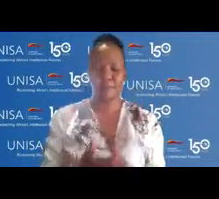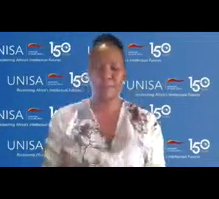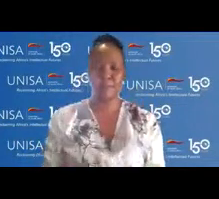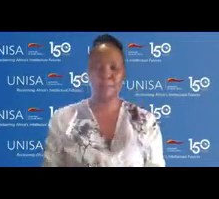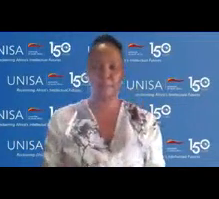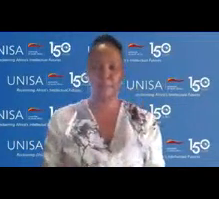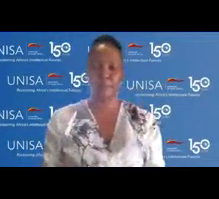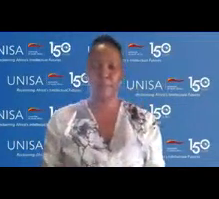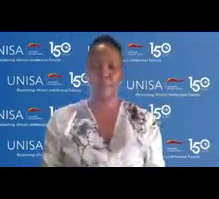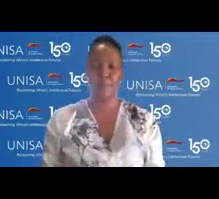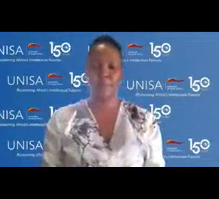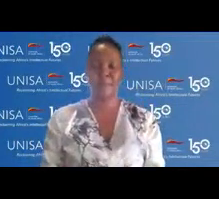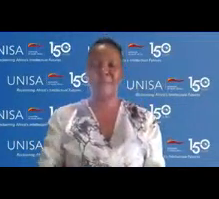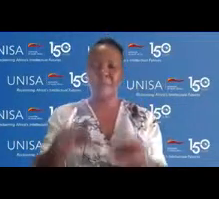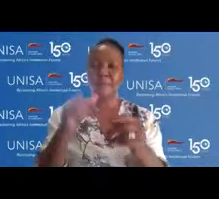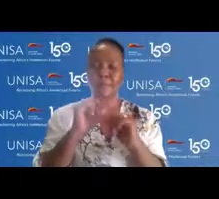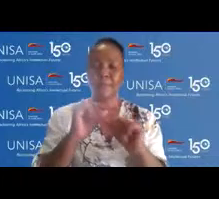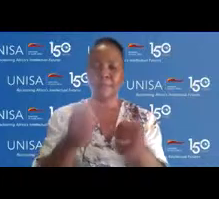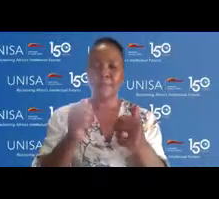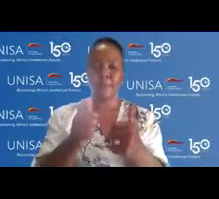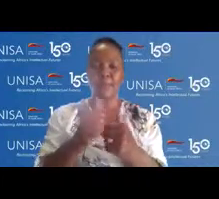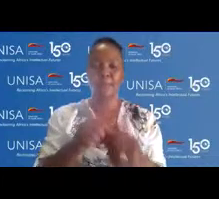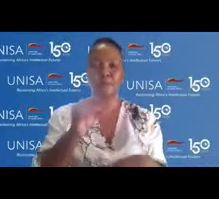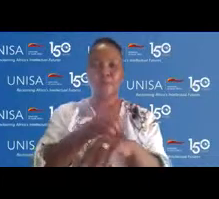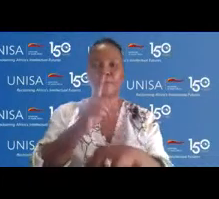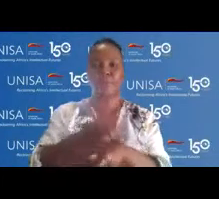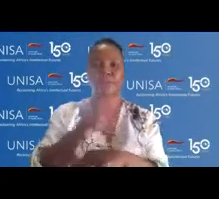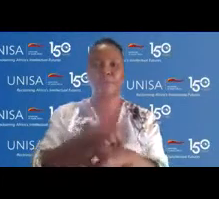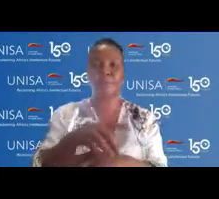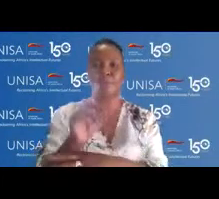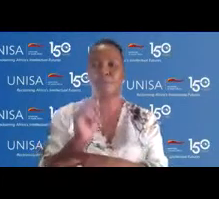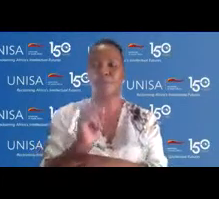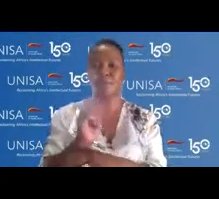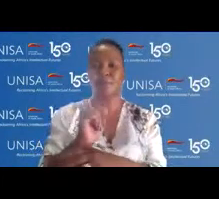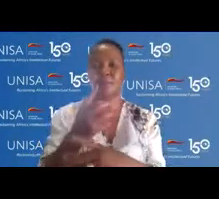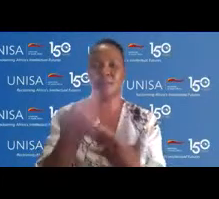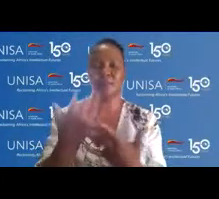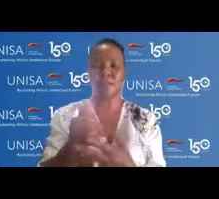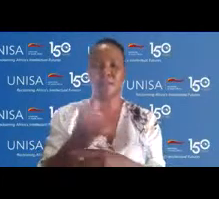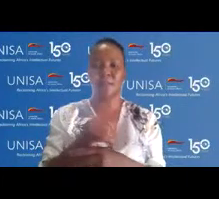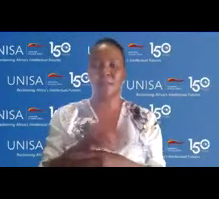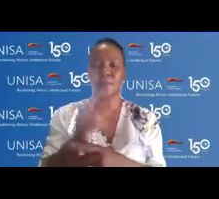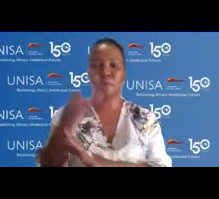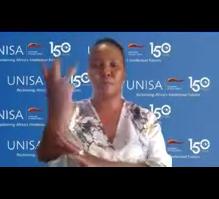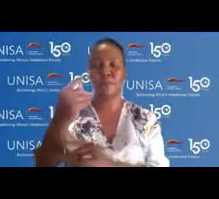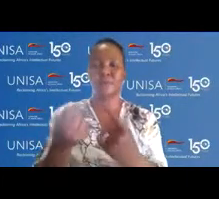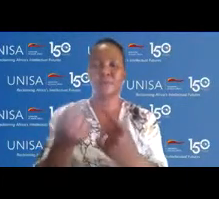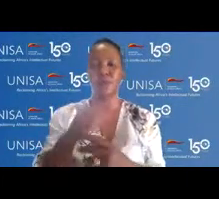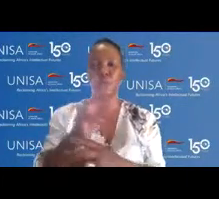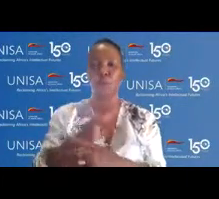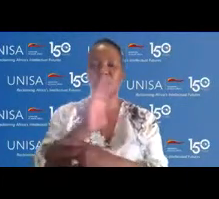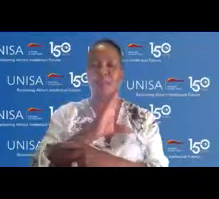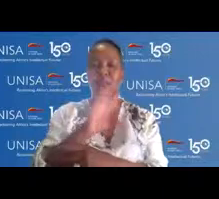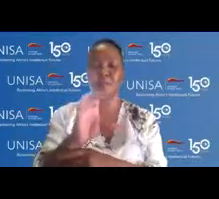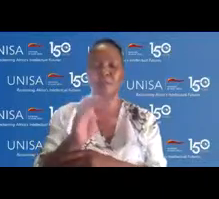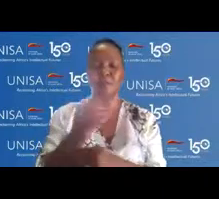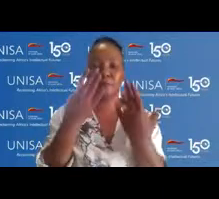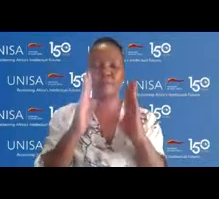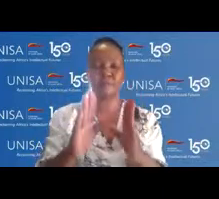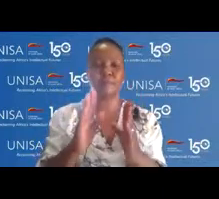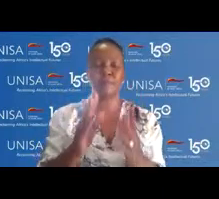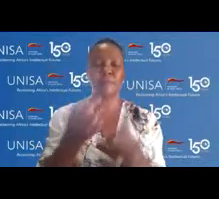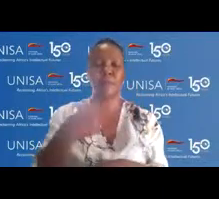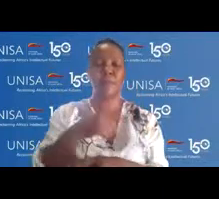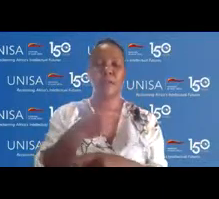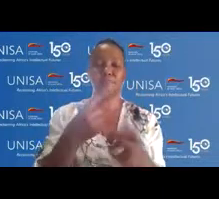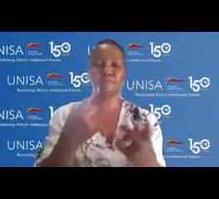All right, thanks, Dr. Chetty, and all the best for today with your presentation in the Western Cape. All right, so students, we've done quite a